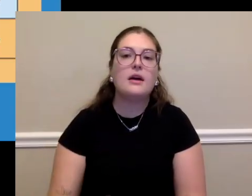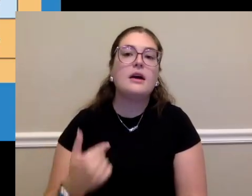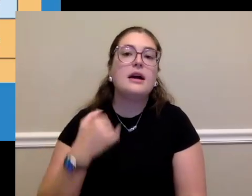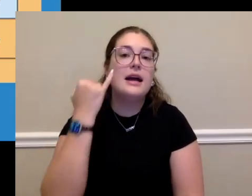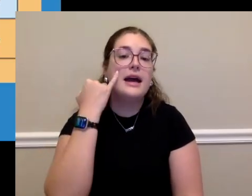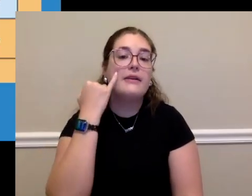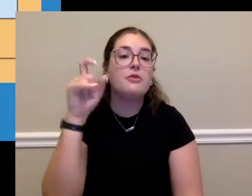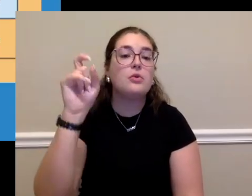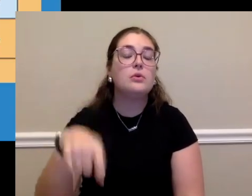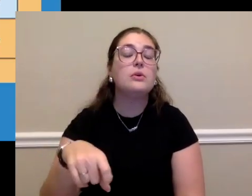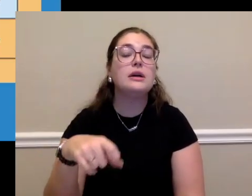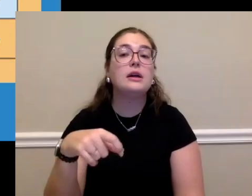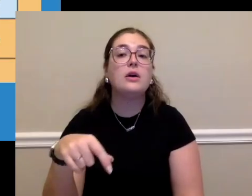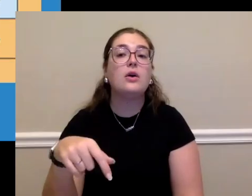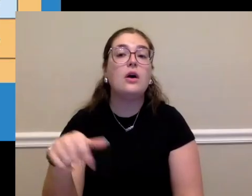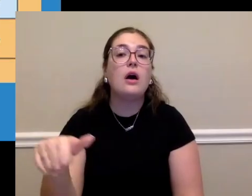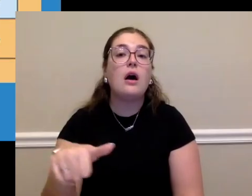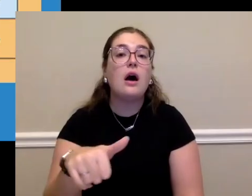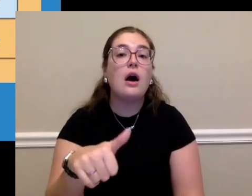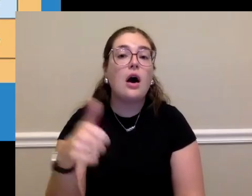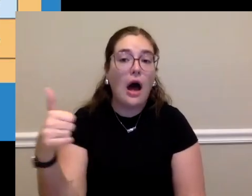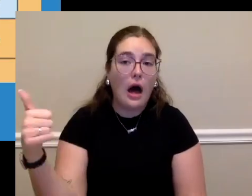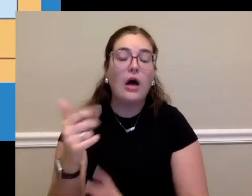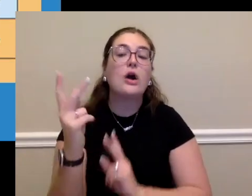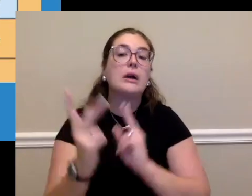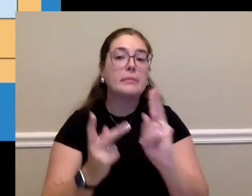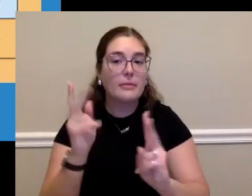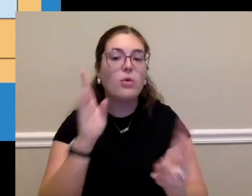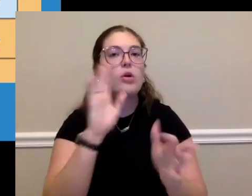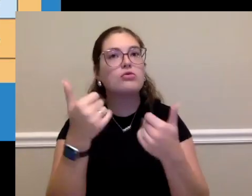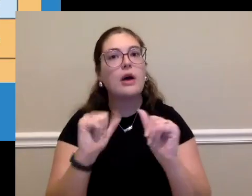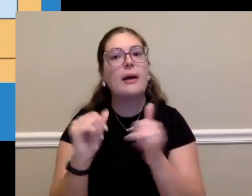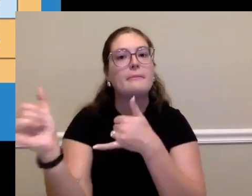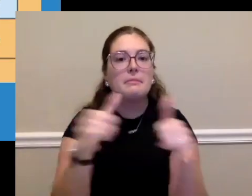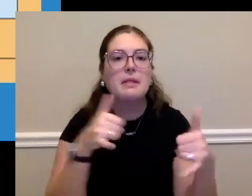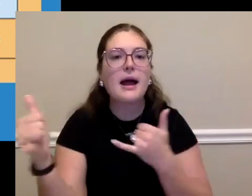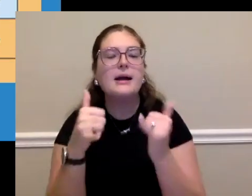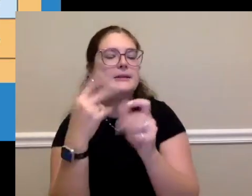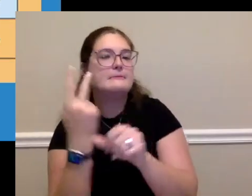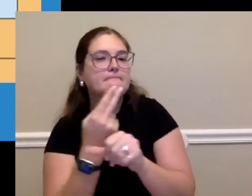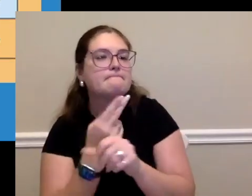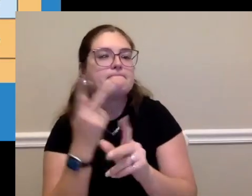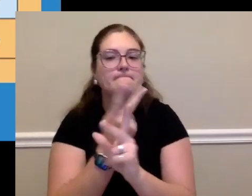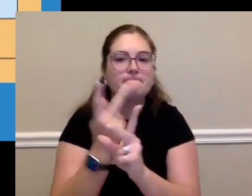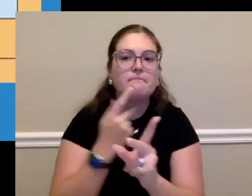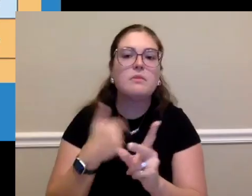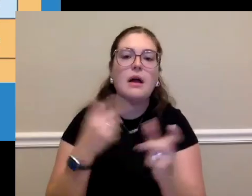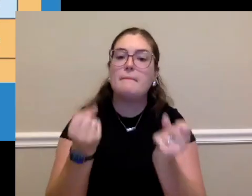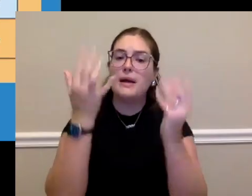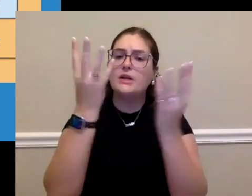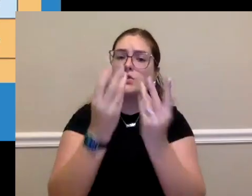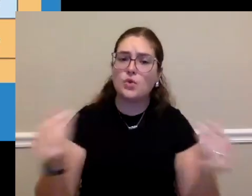language and people are playing and exploring with it. And there are several solutions that have come up,